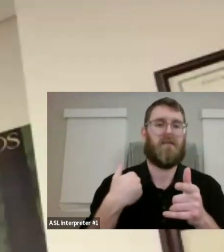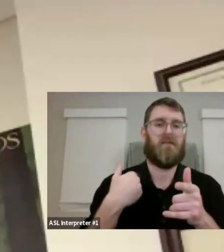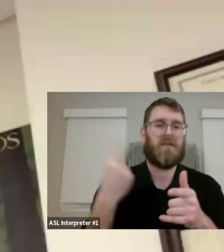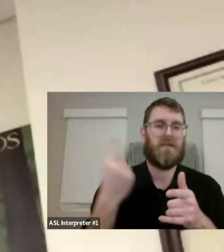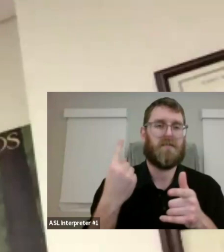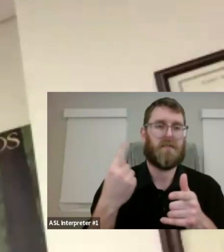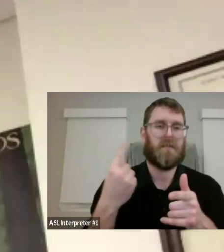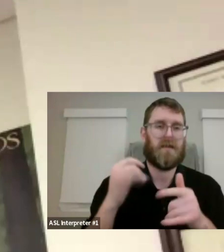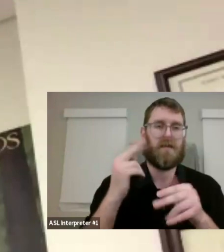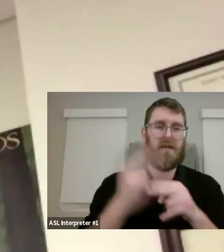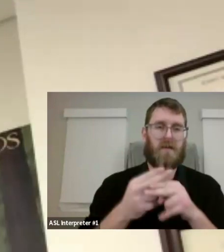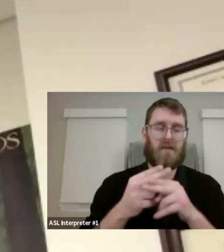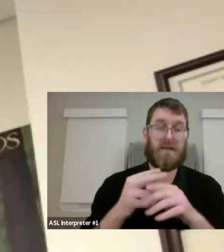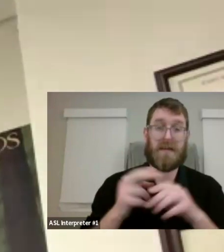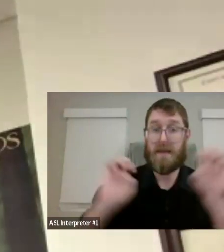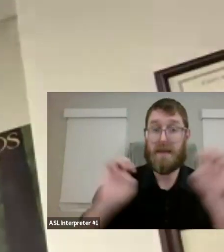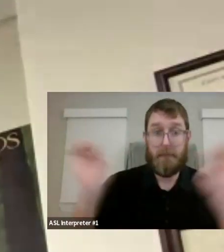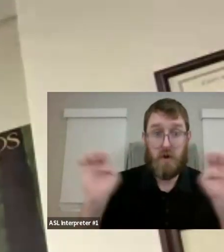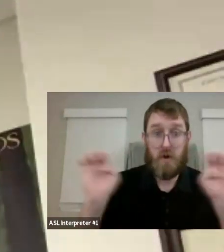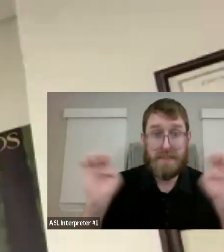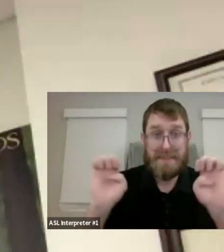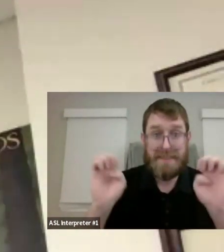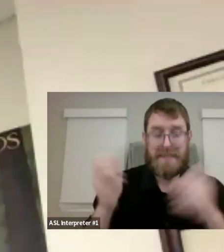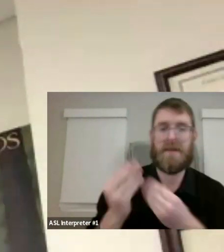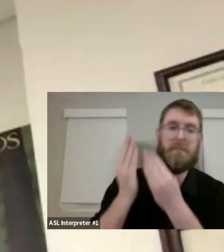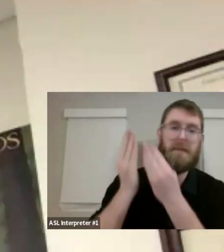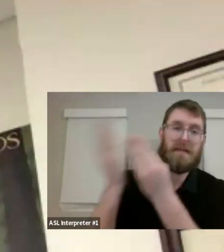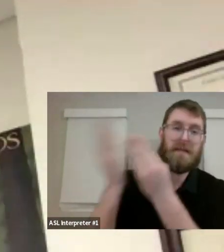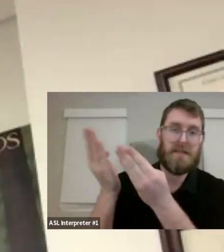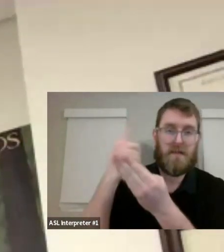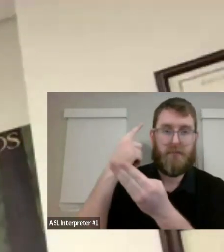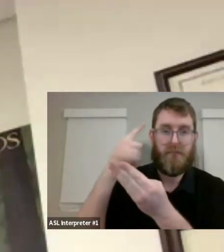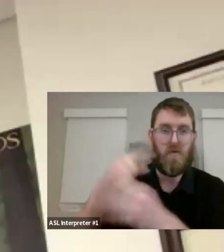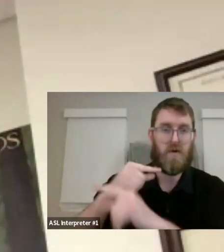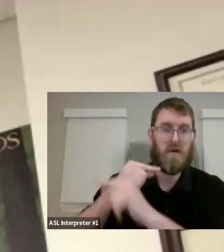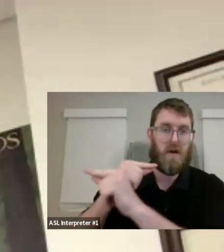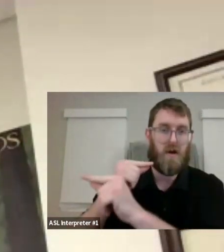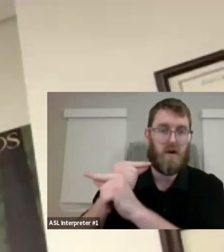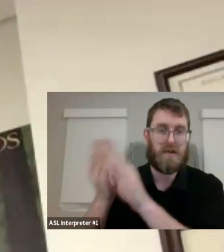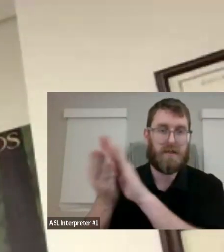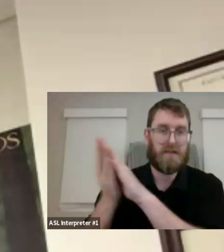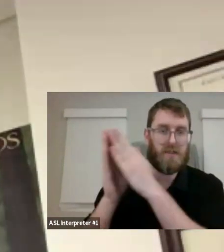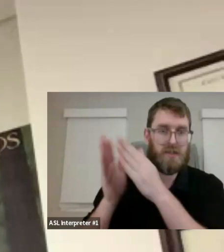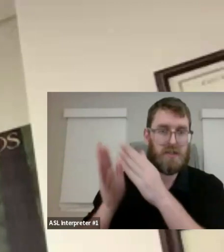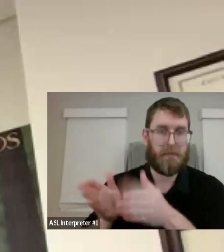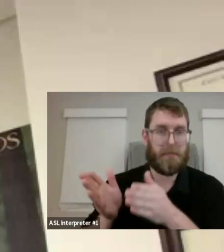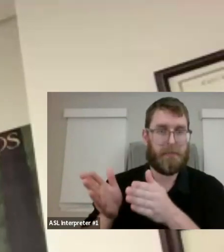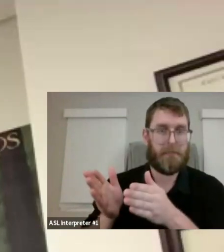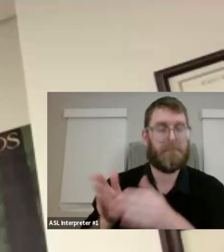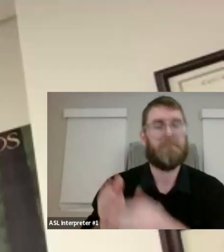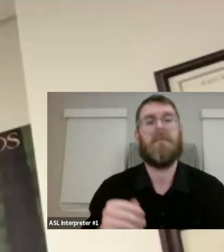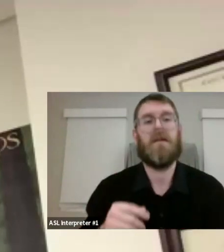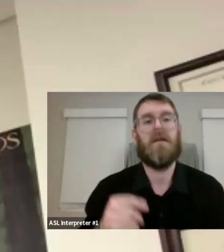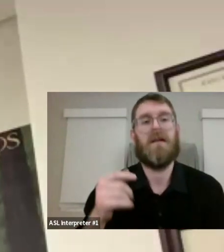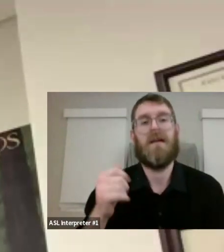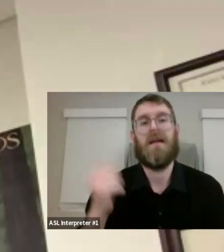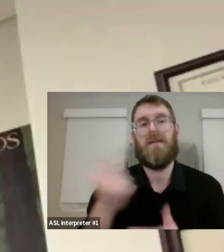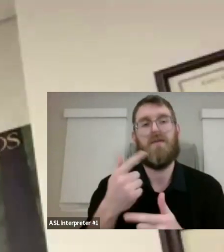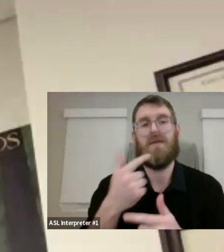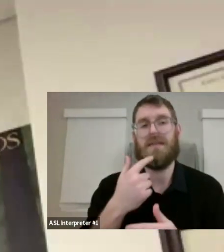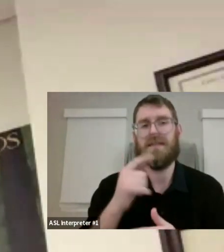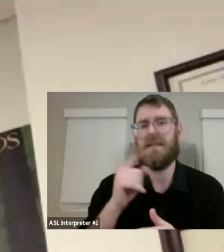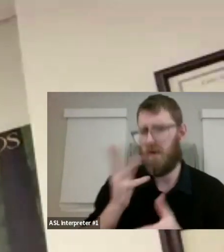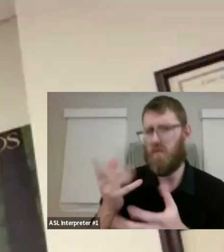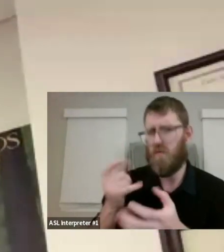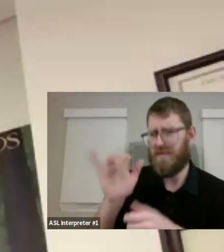an emergency petition for guardianship. But having said that, everyone comes in and says, give me that